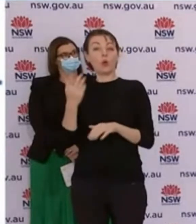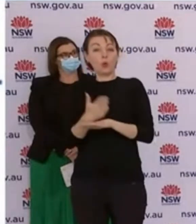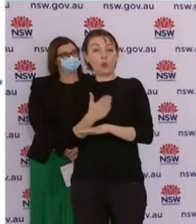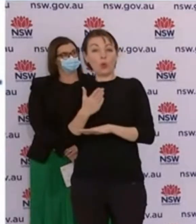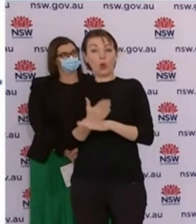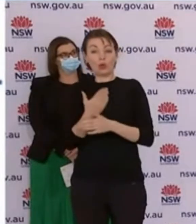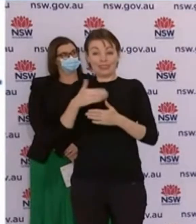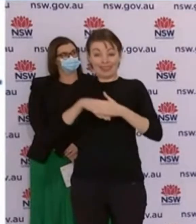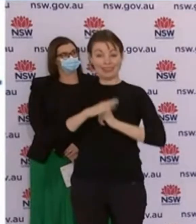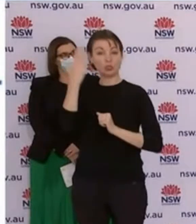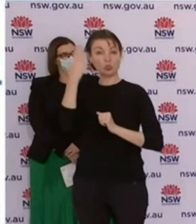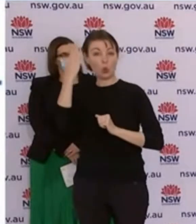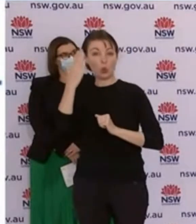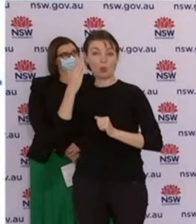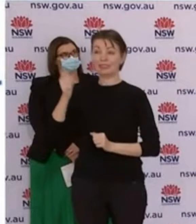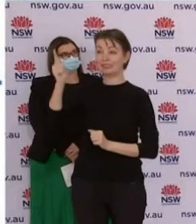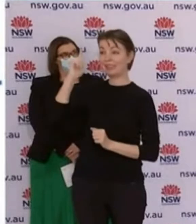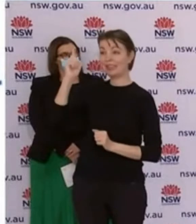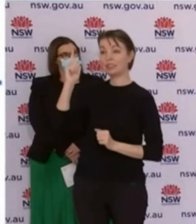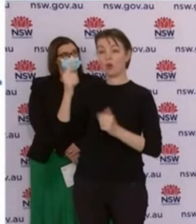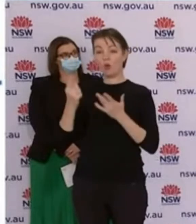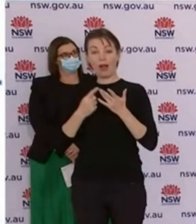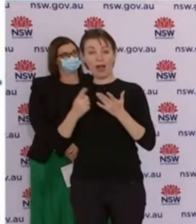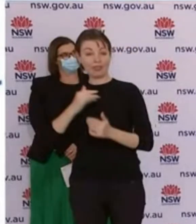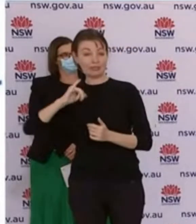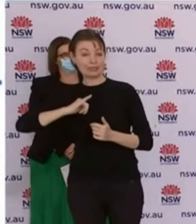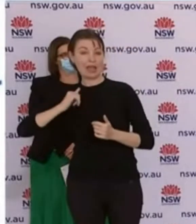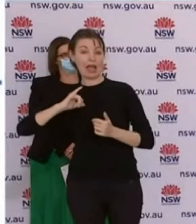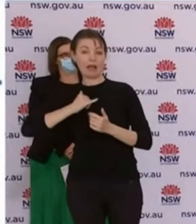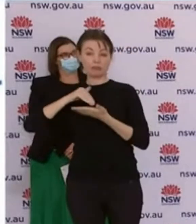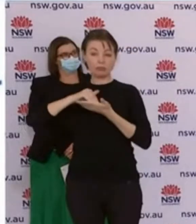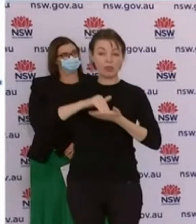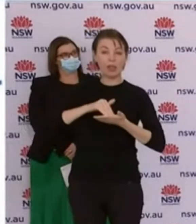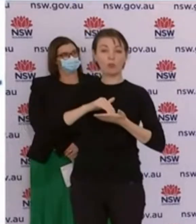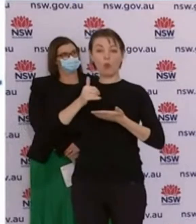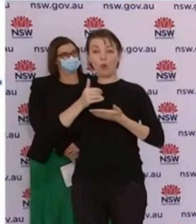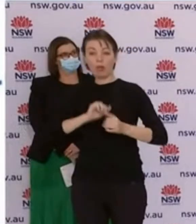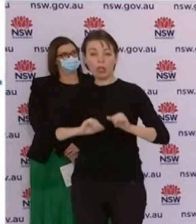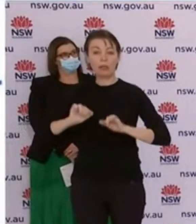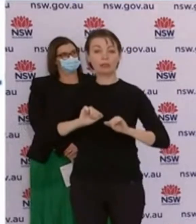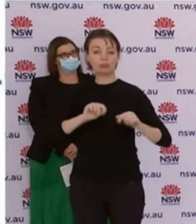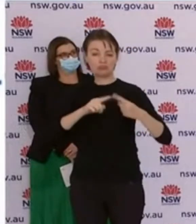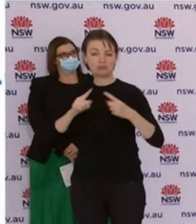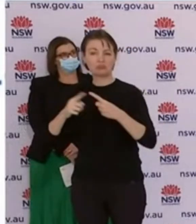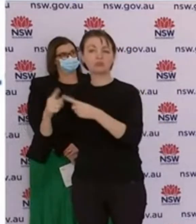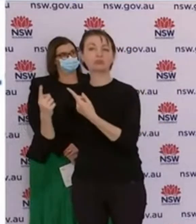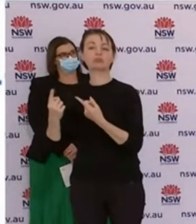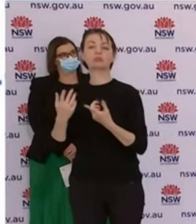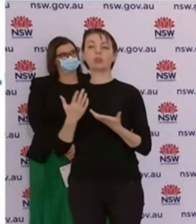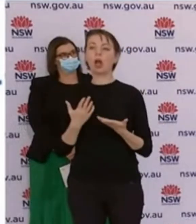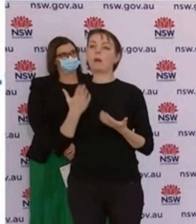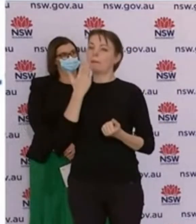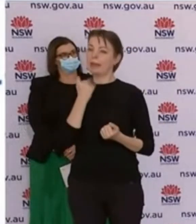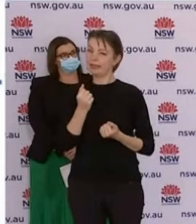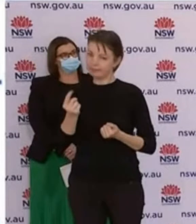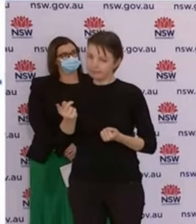whether it's a teacher or school staff member, to be vaccinated by November the 8th. Education has already done surveys, and a large proportion of teachers